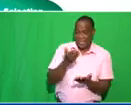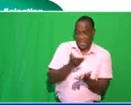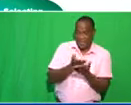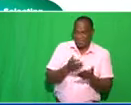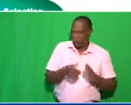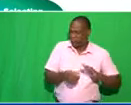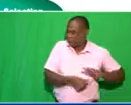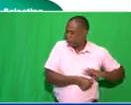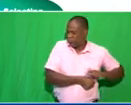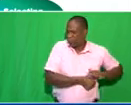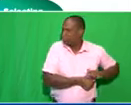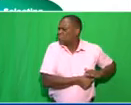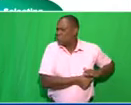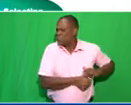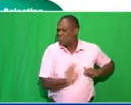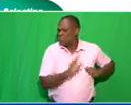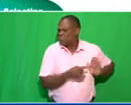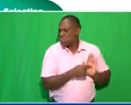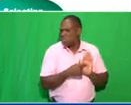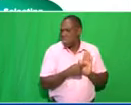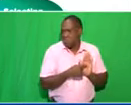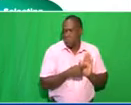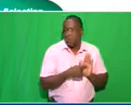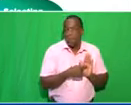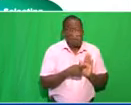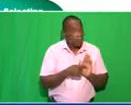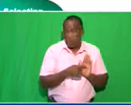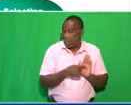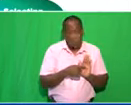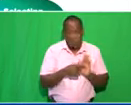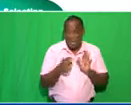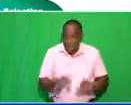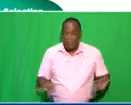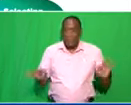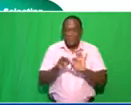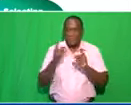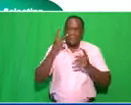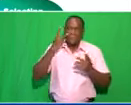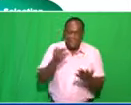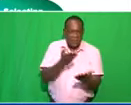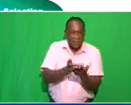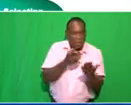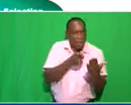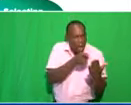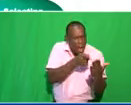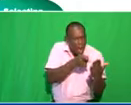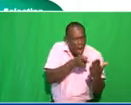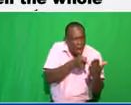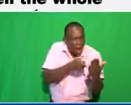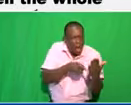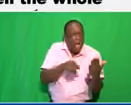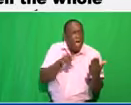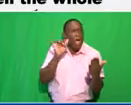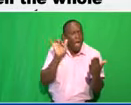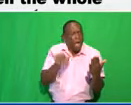it's important for us to see data to make decisions. But apart from that, we also use other